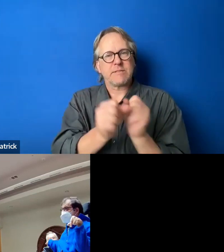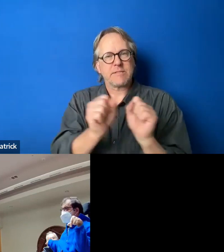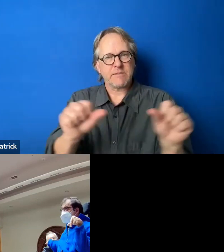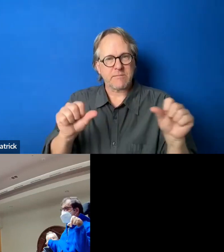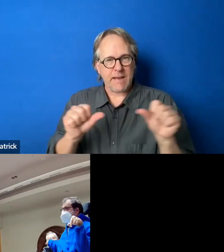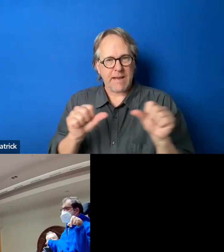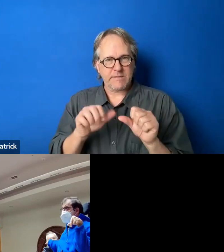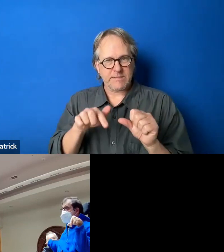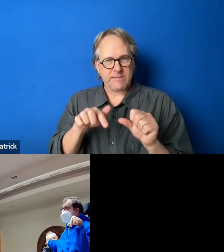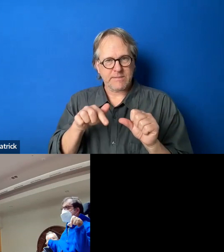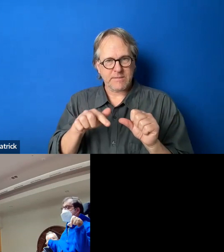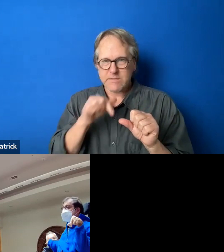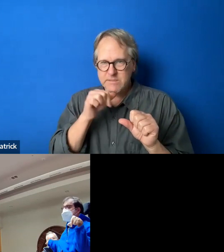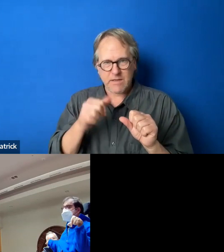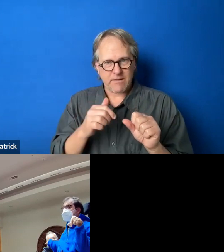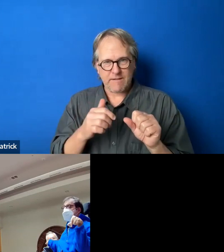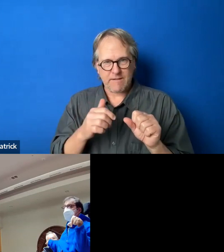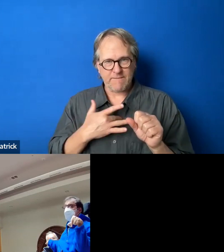participate,